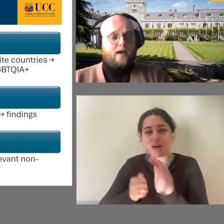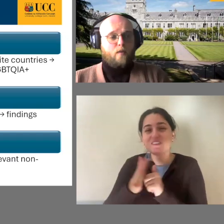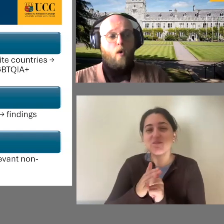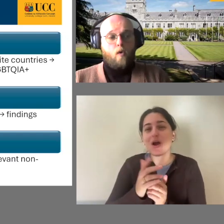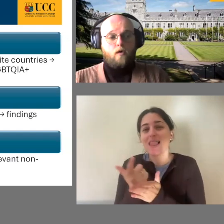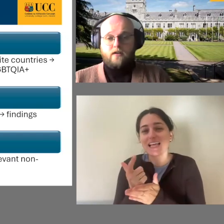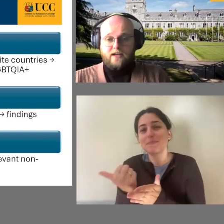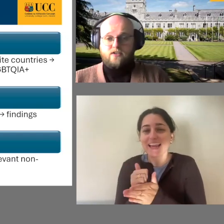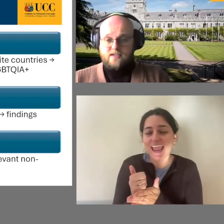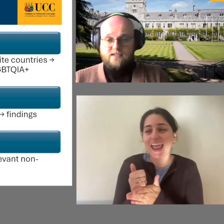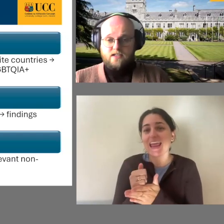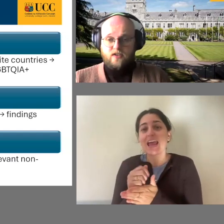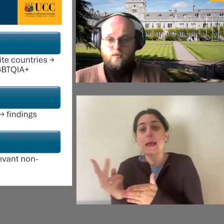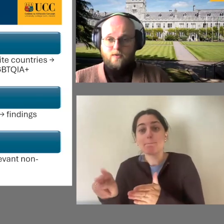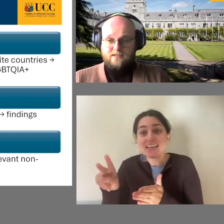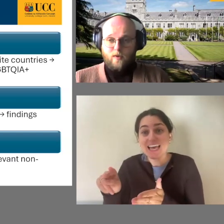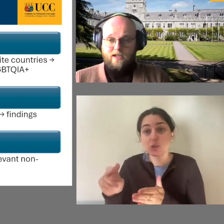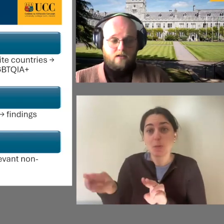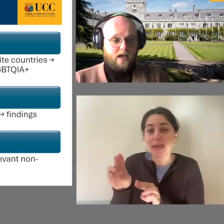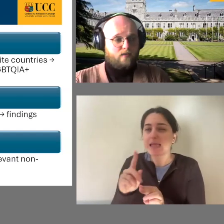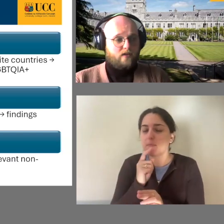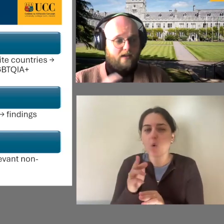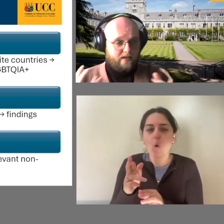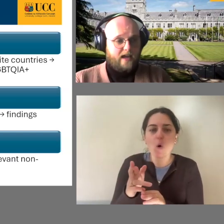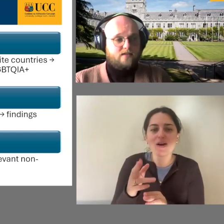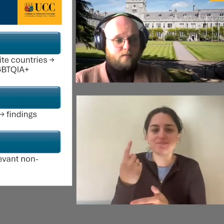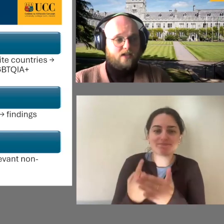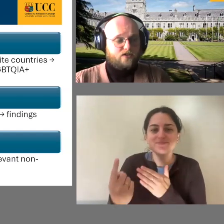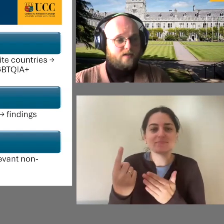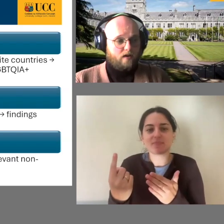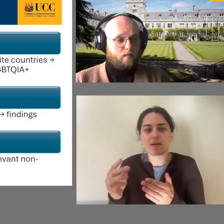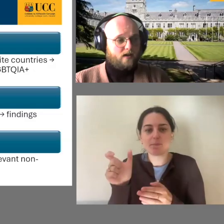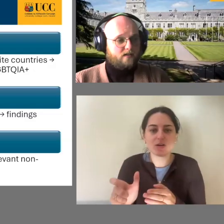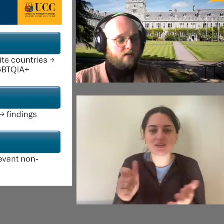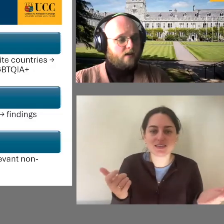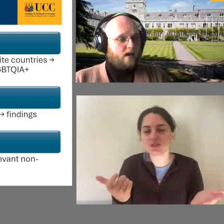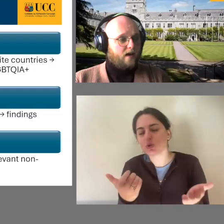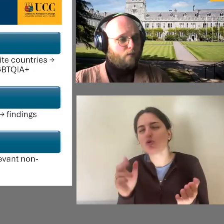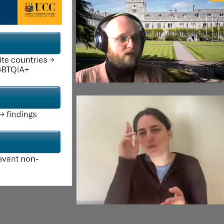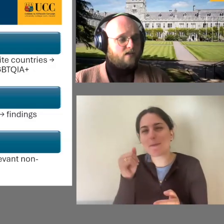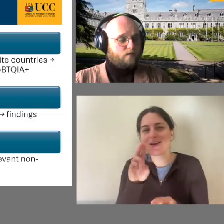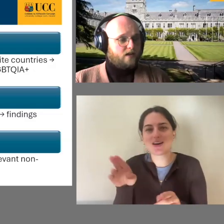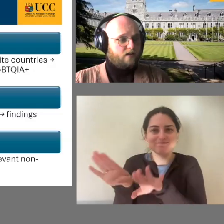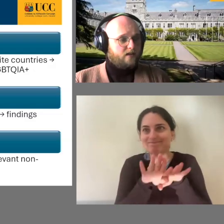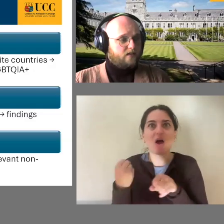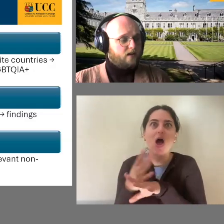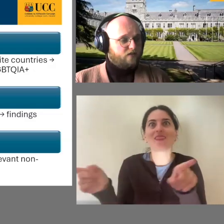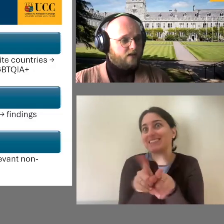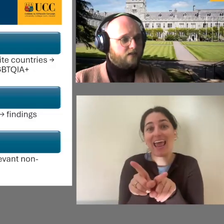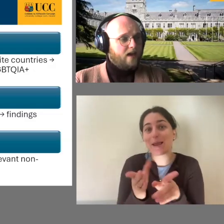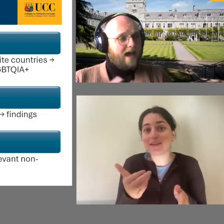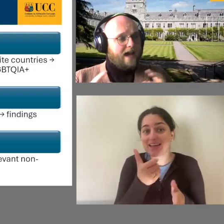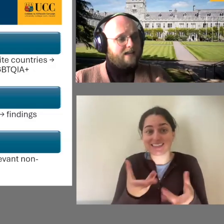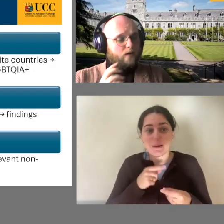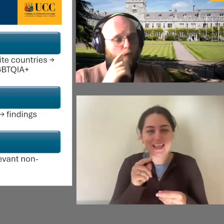people, or intersex individuals as well. So that is again something just to bear in mind when interpreting these kind